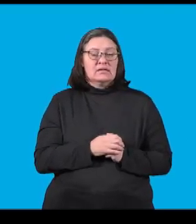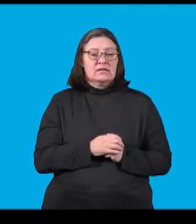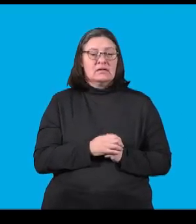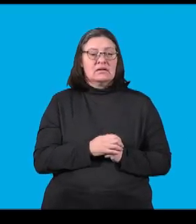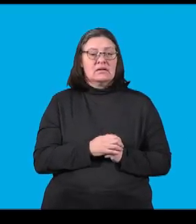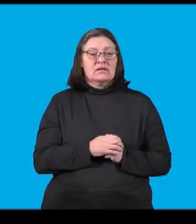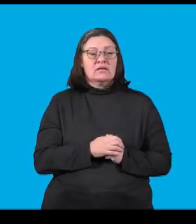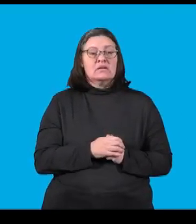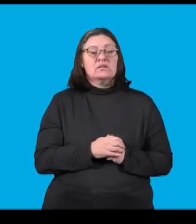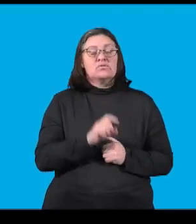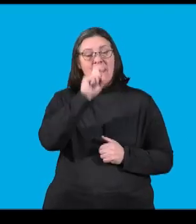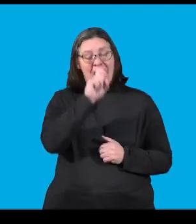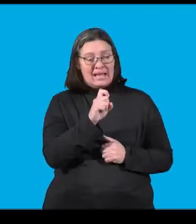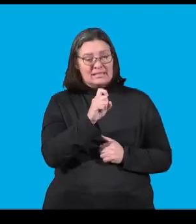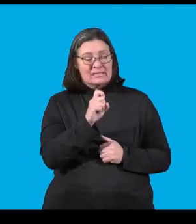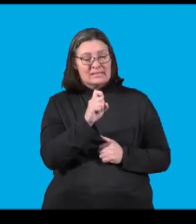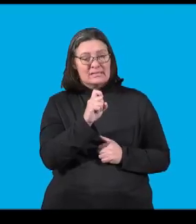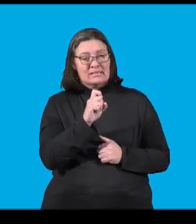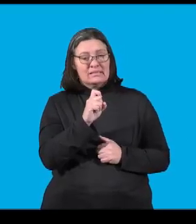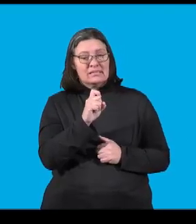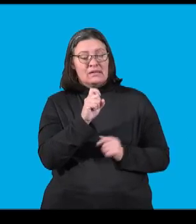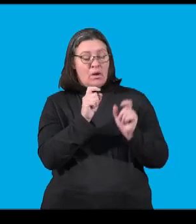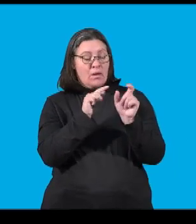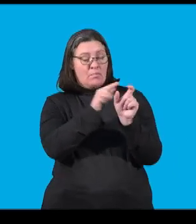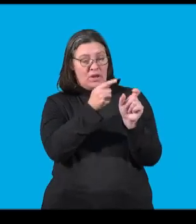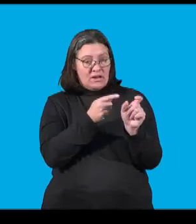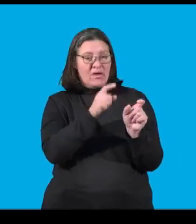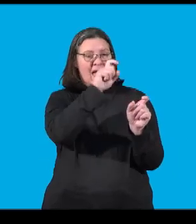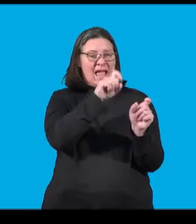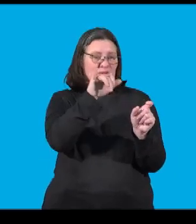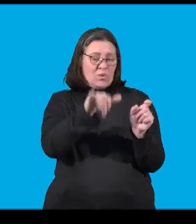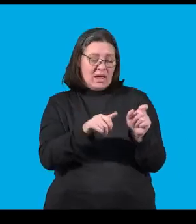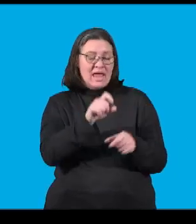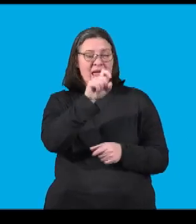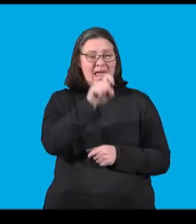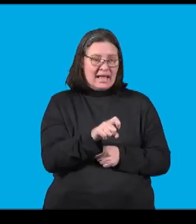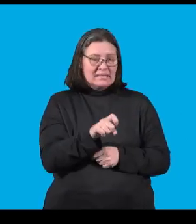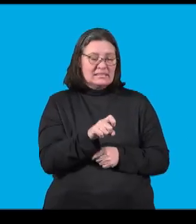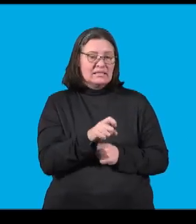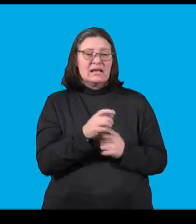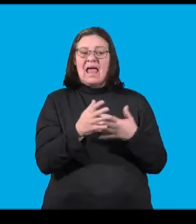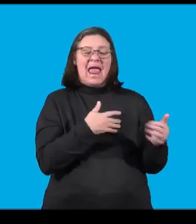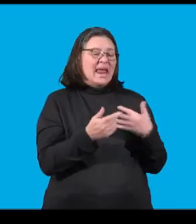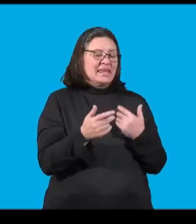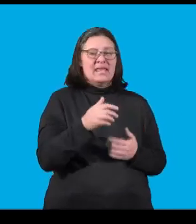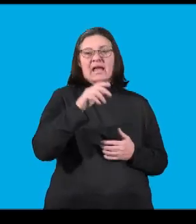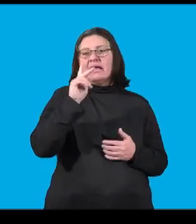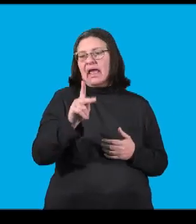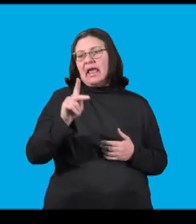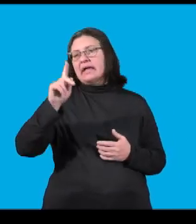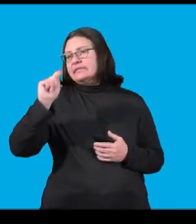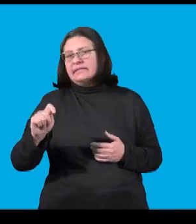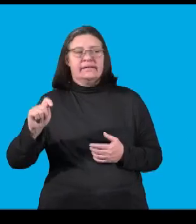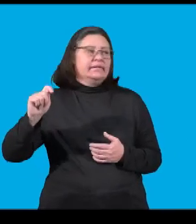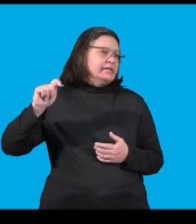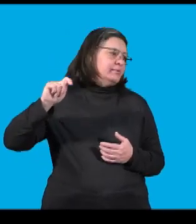being I've written it here as x coordinate because that's what learners are familiar with, x and y. Remember, x is a variable. It can take on any letter. It